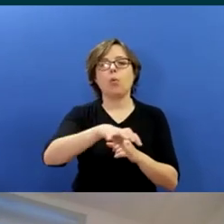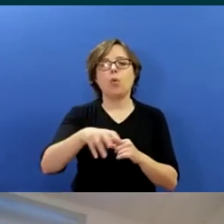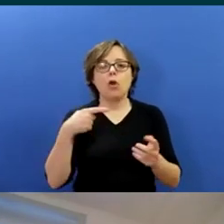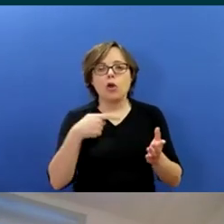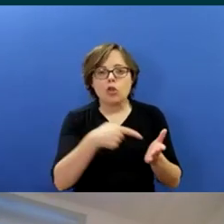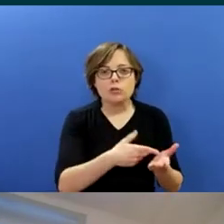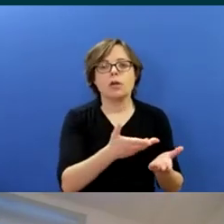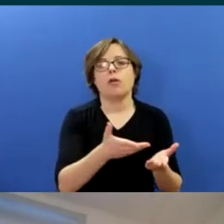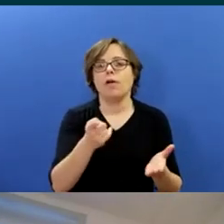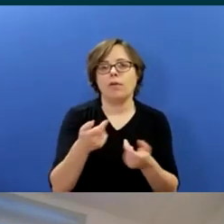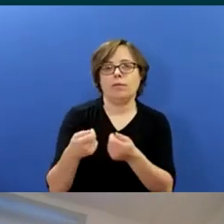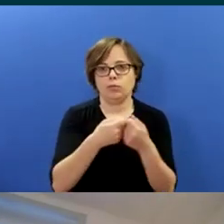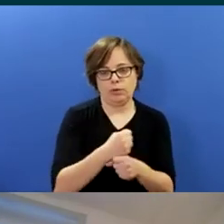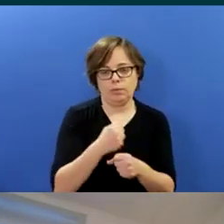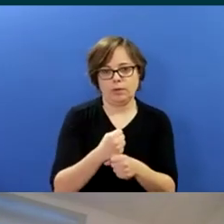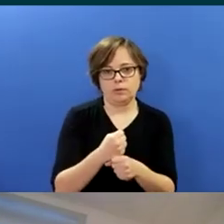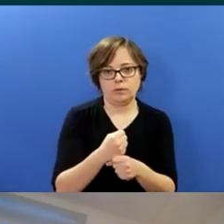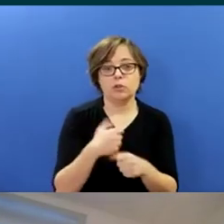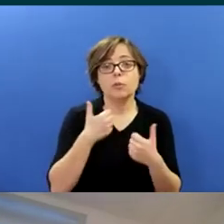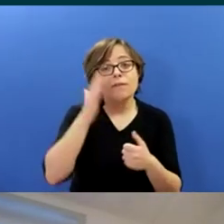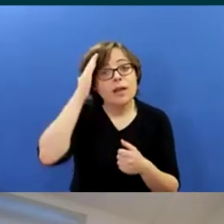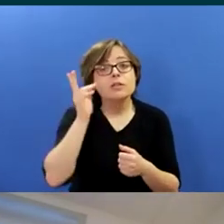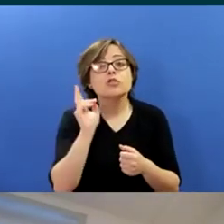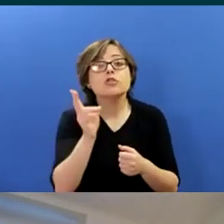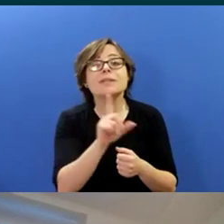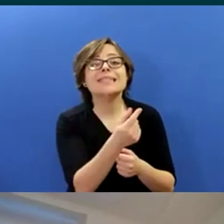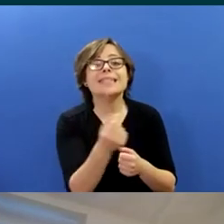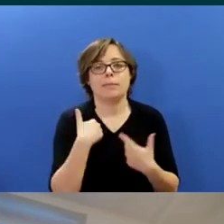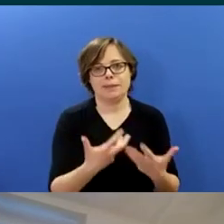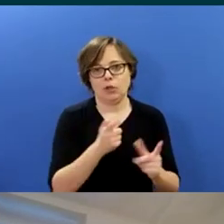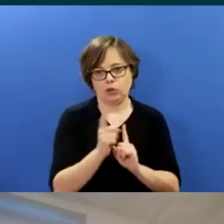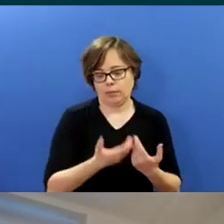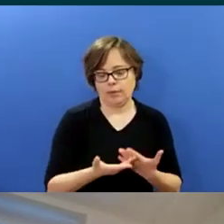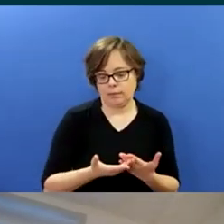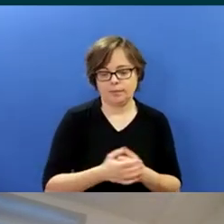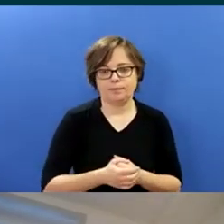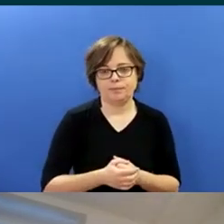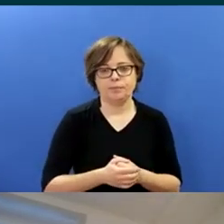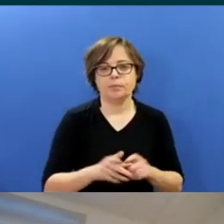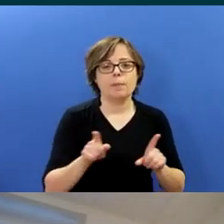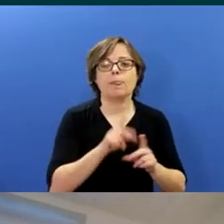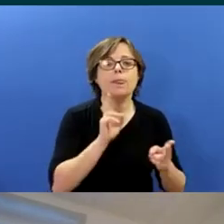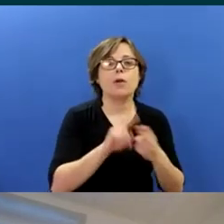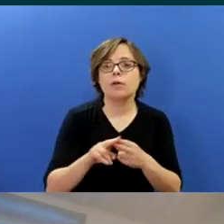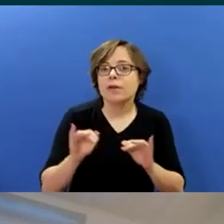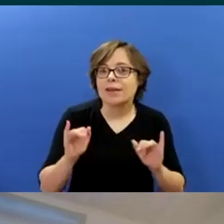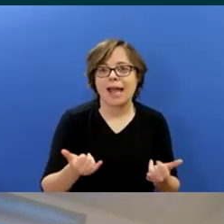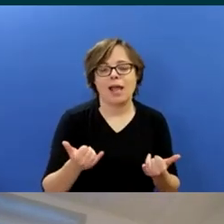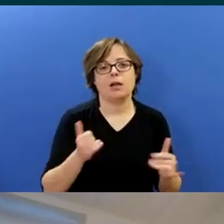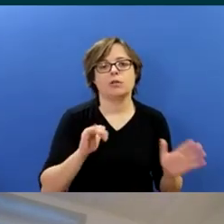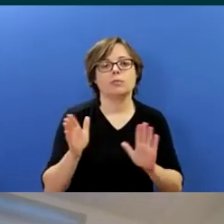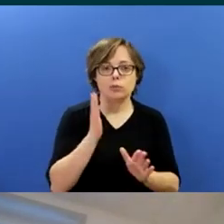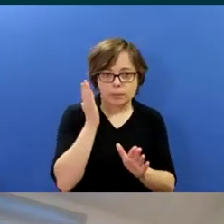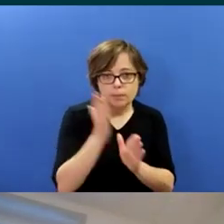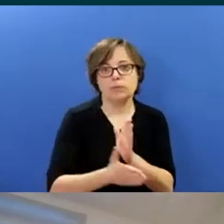what stakeholder groups you want to talk to, and then contact them also directly, just in order to